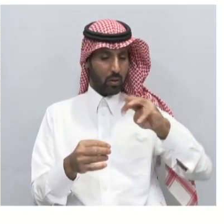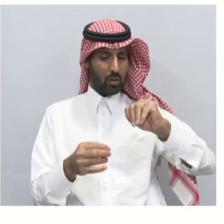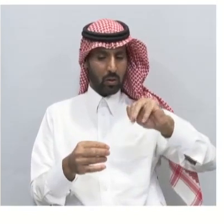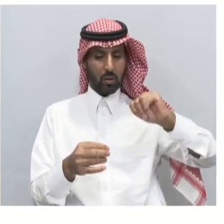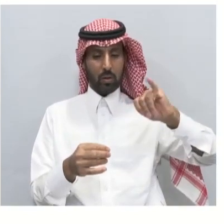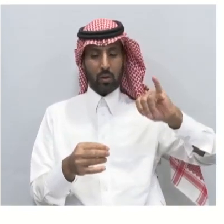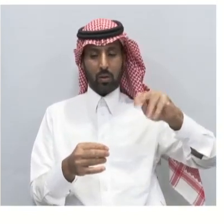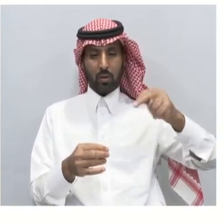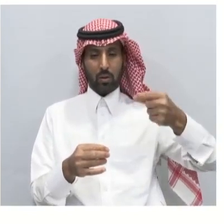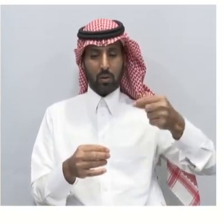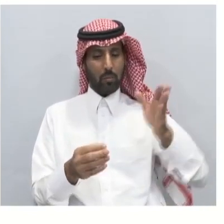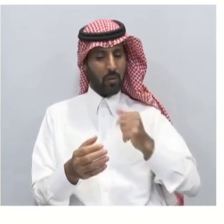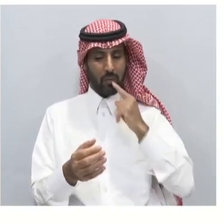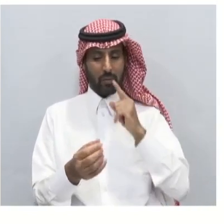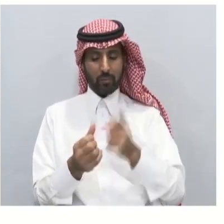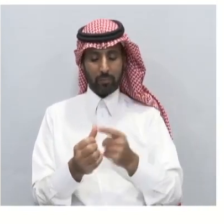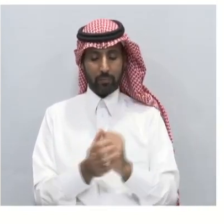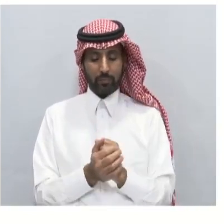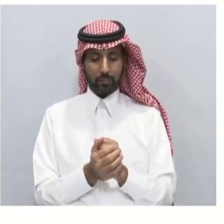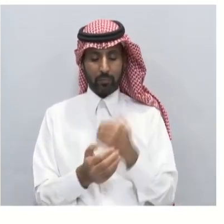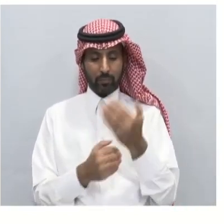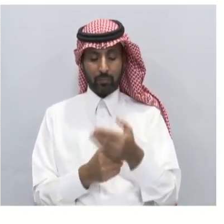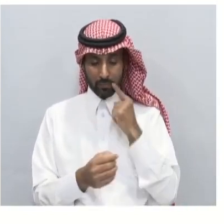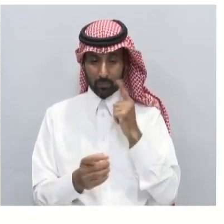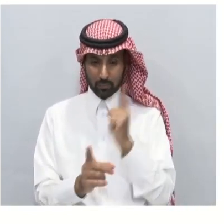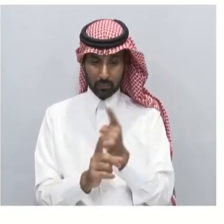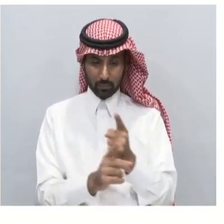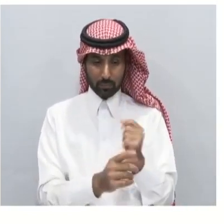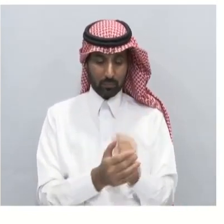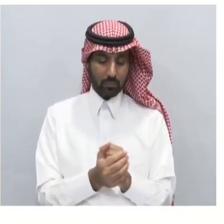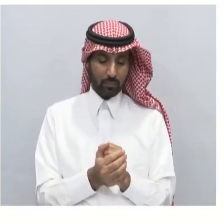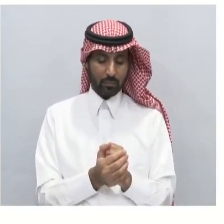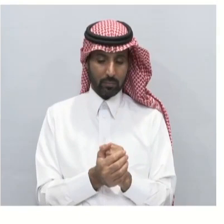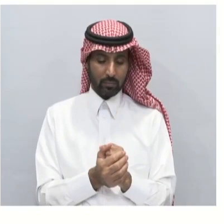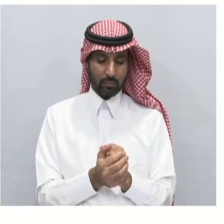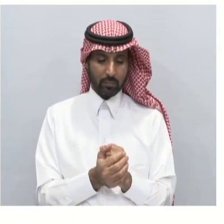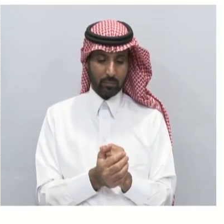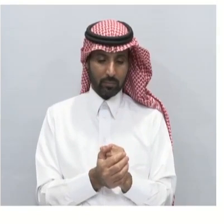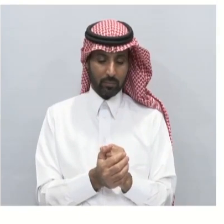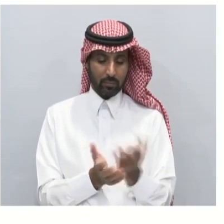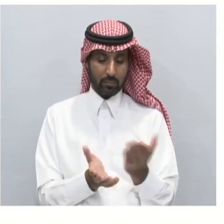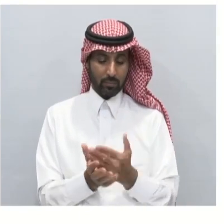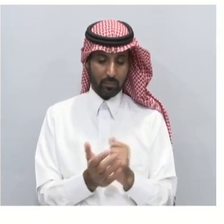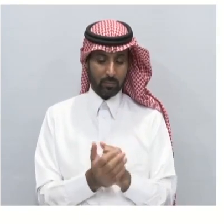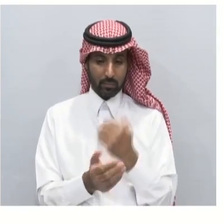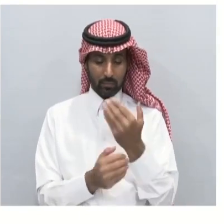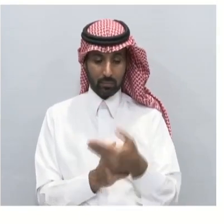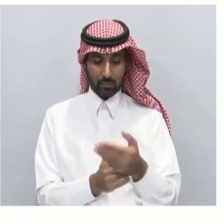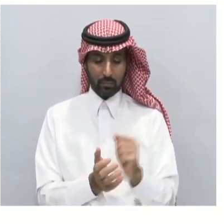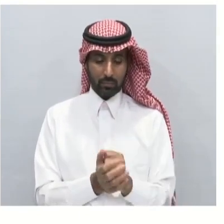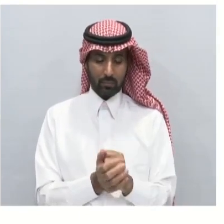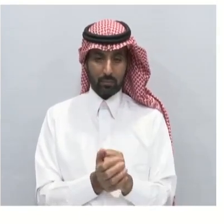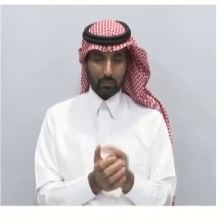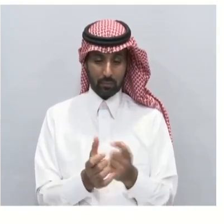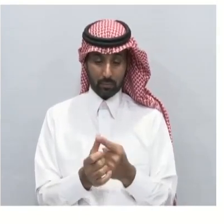for people to stand in line to catch a bus. Okay? This is here in the